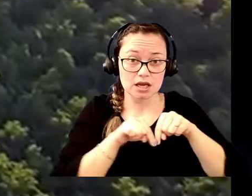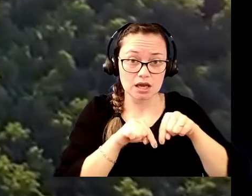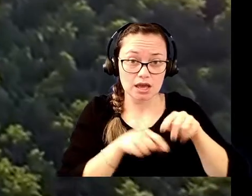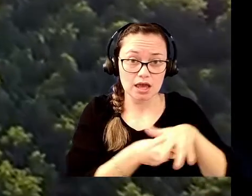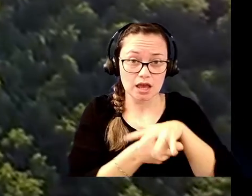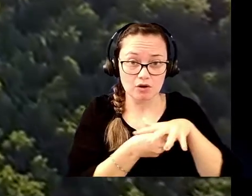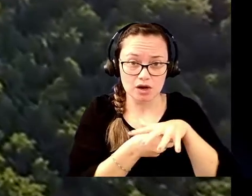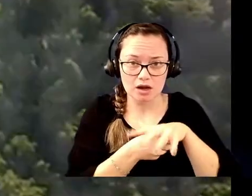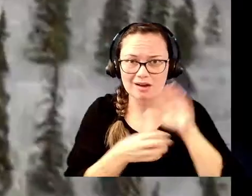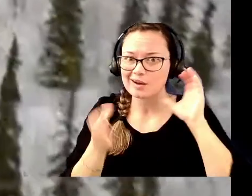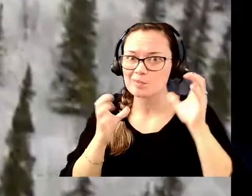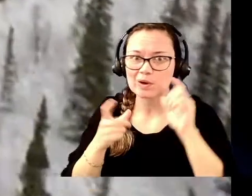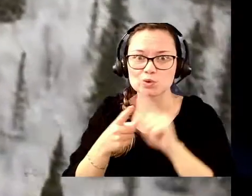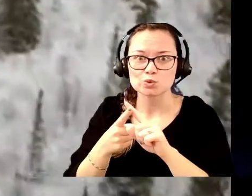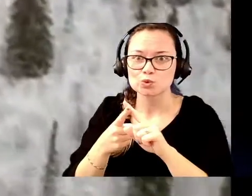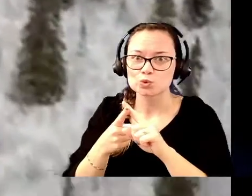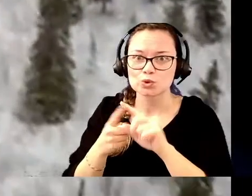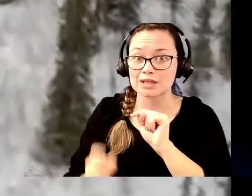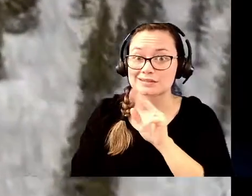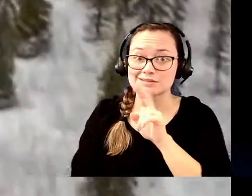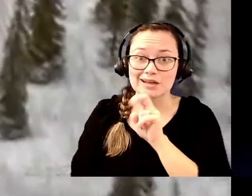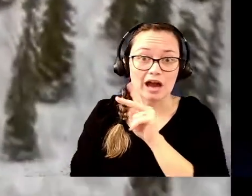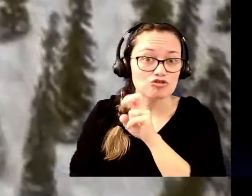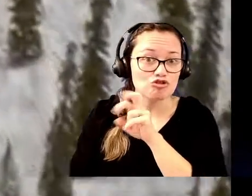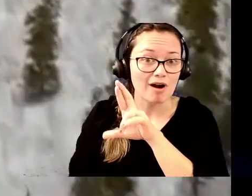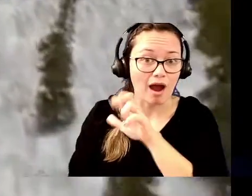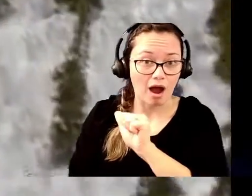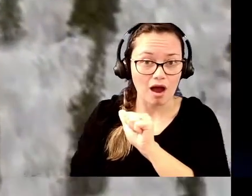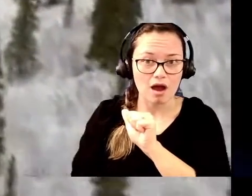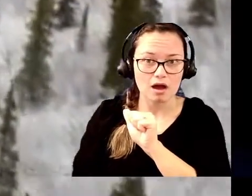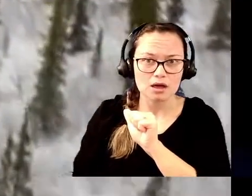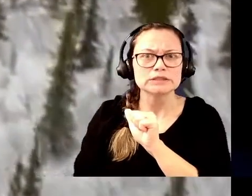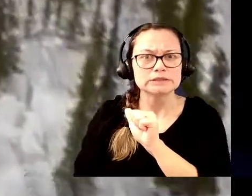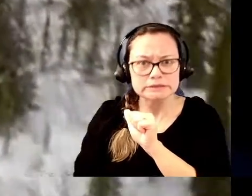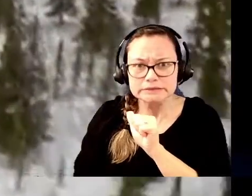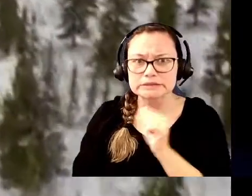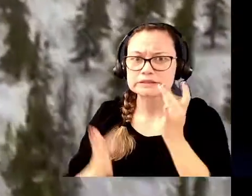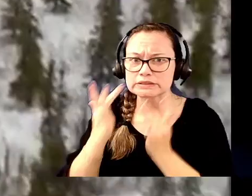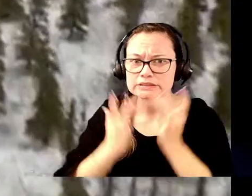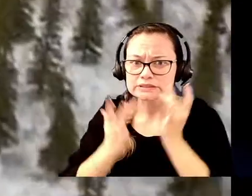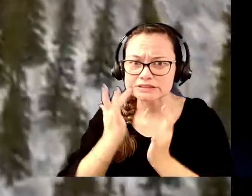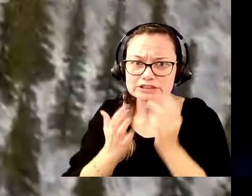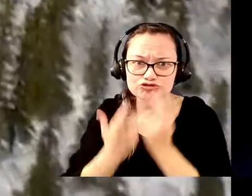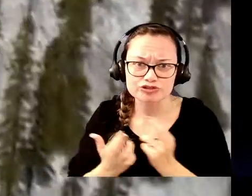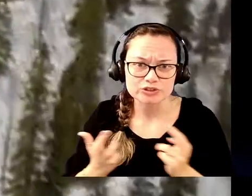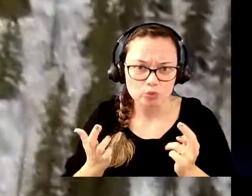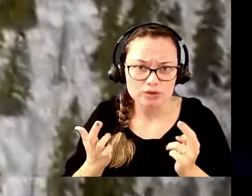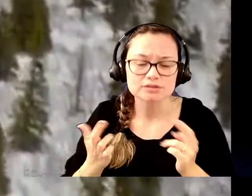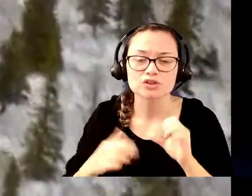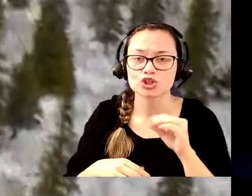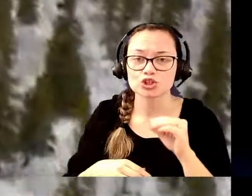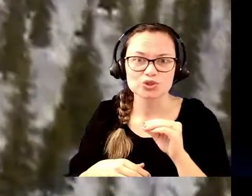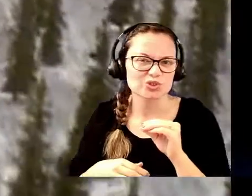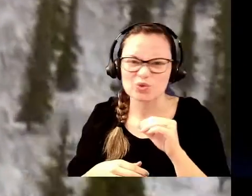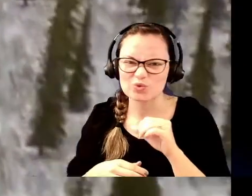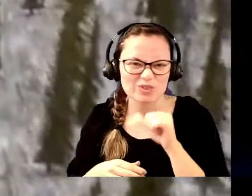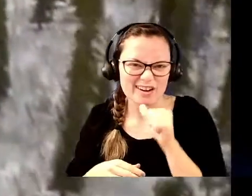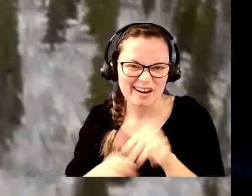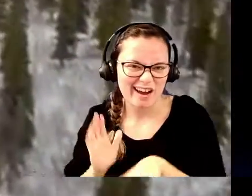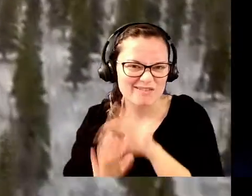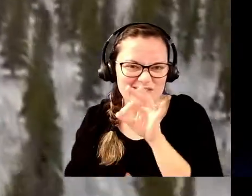compared to somewhere in the tundra, right, where there's not nearly as much resources, and so therefore we wouldn't expect to find nearly as